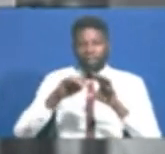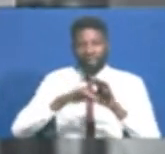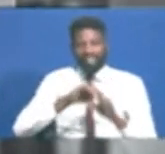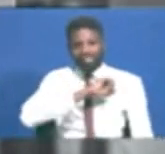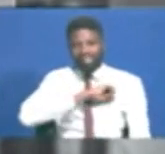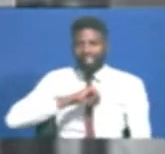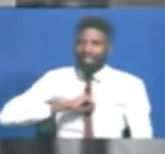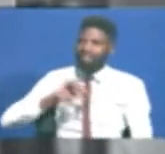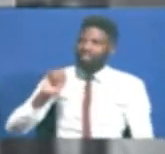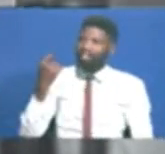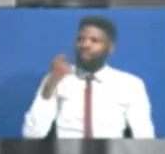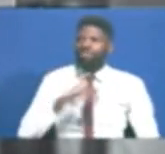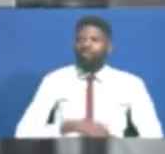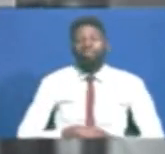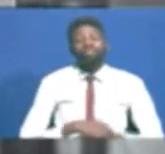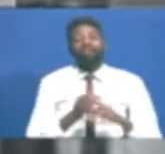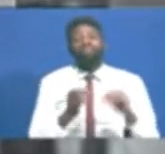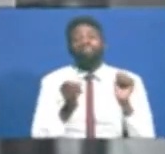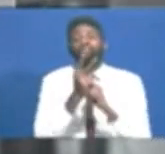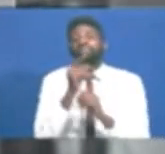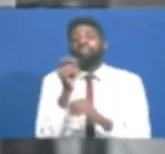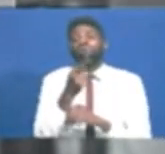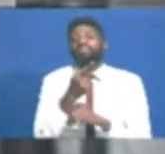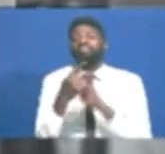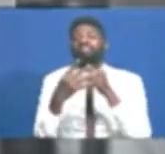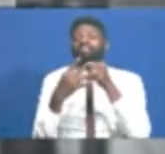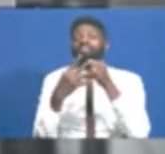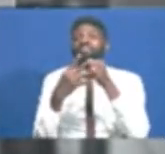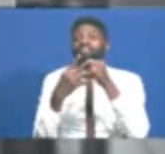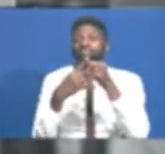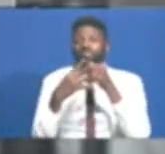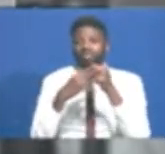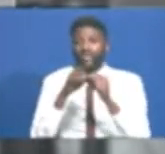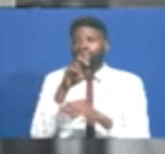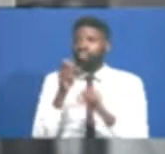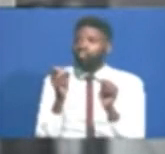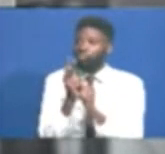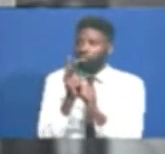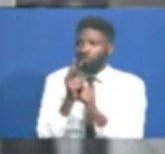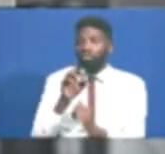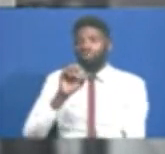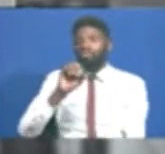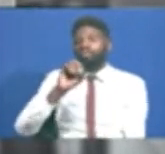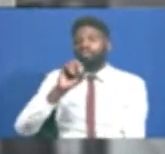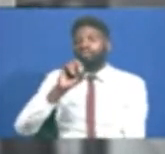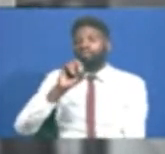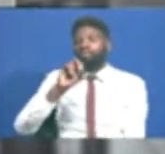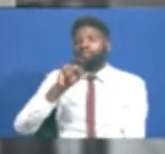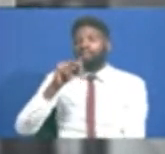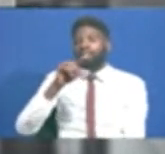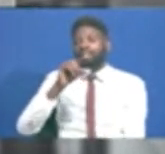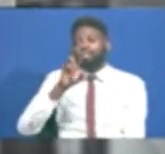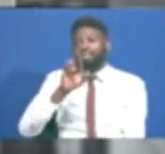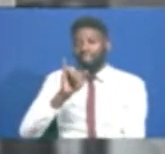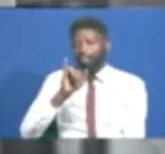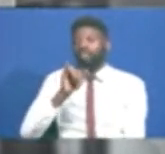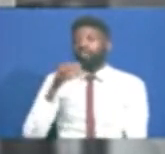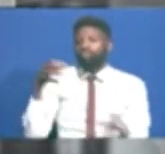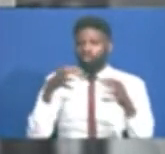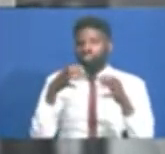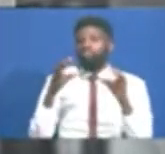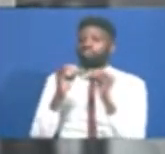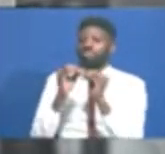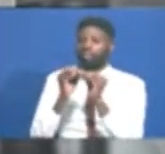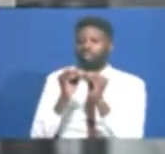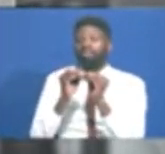12 September 2012, Professor Ongeri was part of a Kenyan delegation meeting in Mogadishu with newly elected Somali President